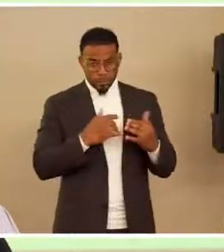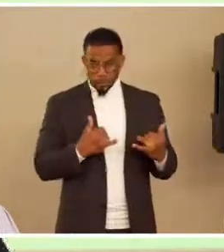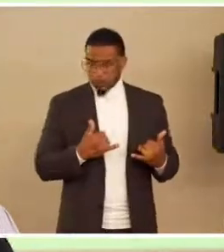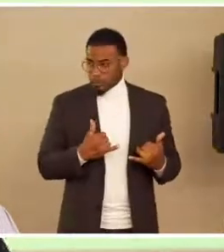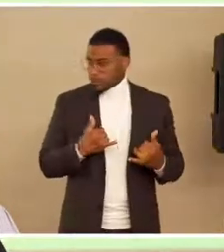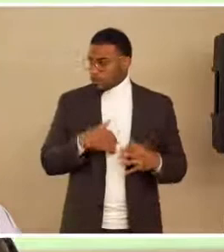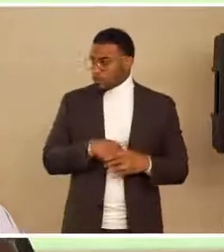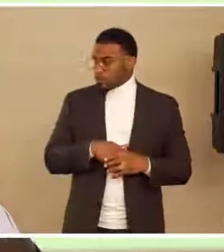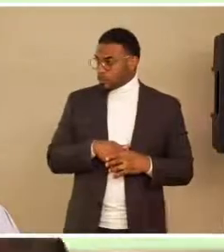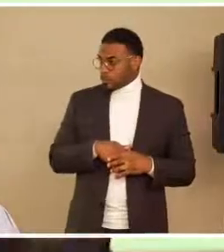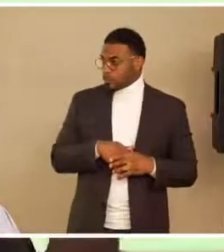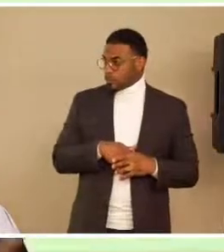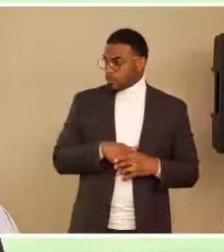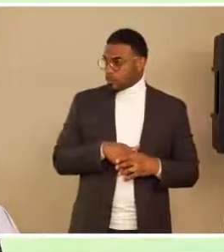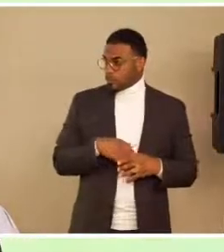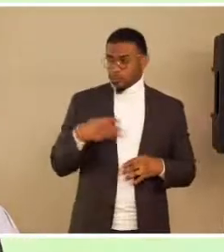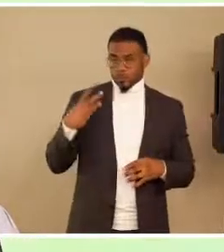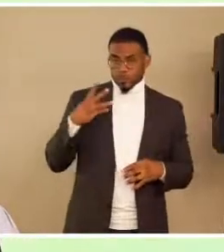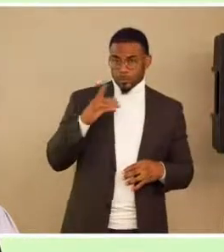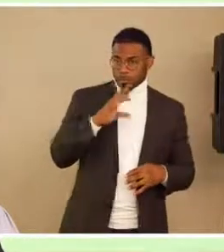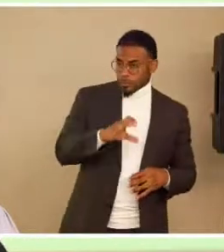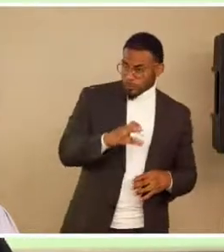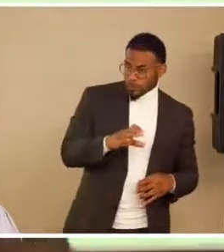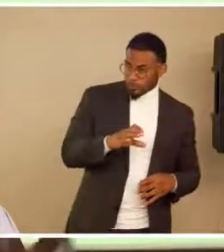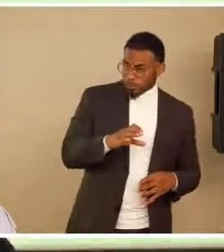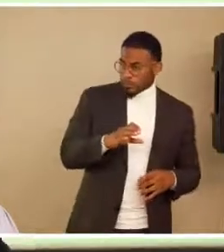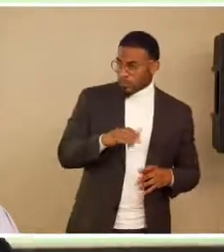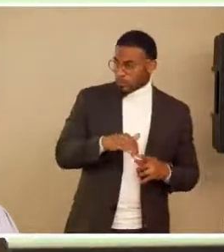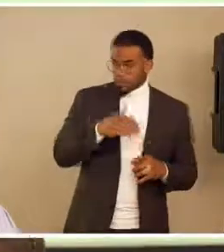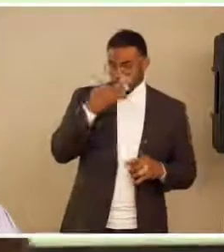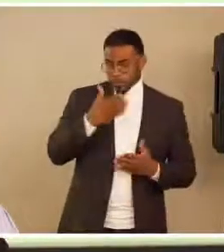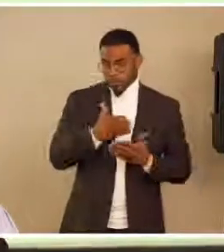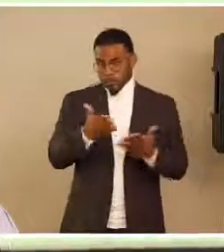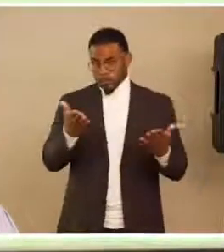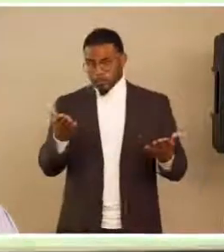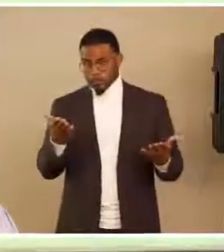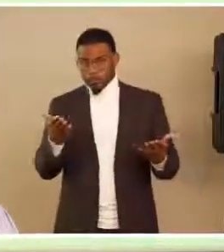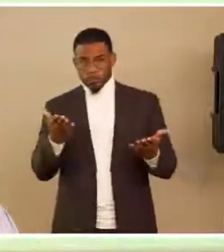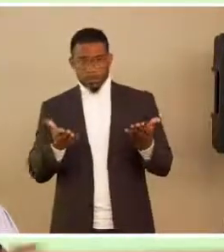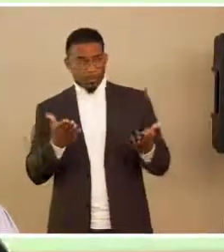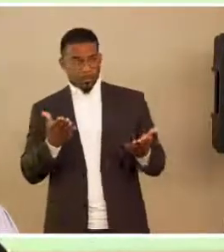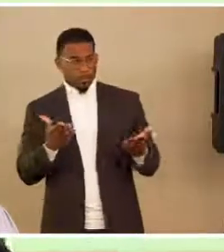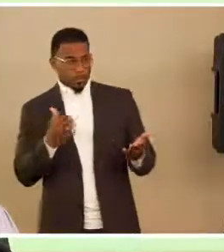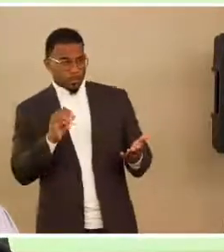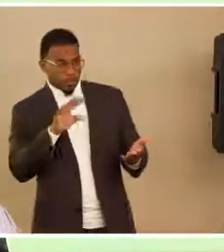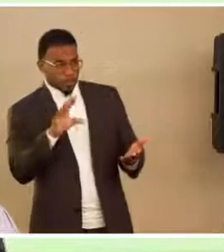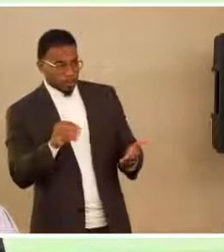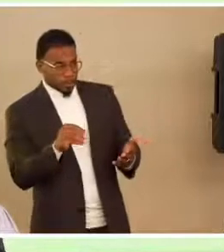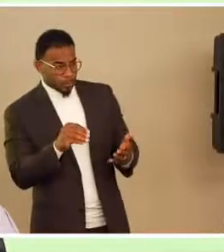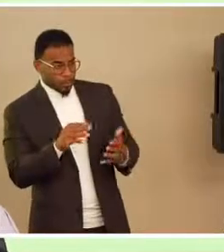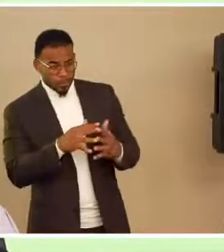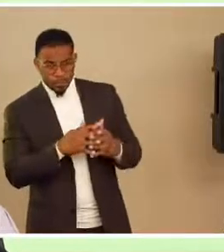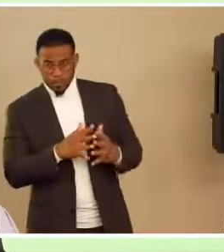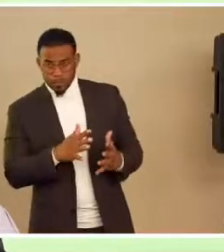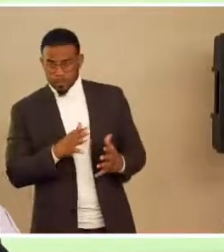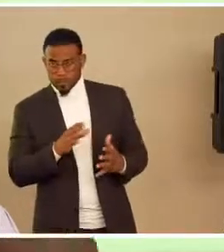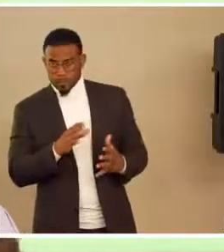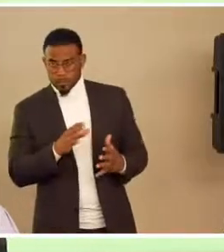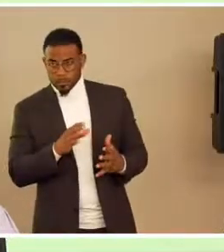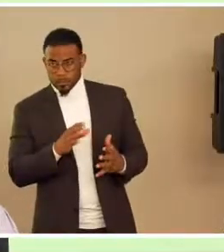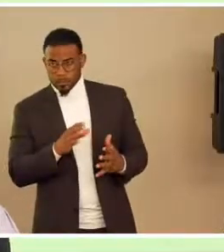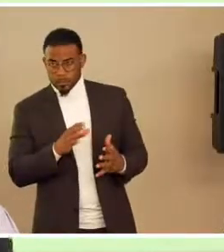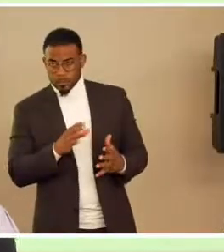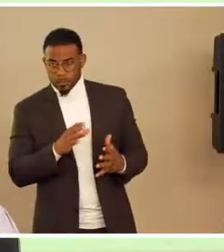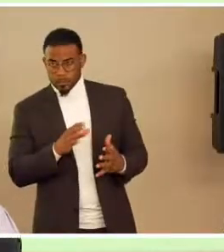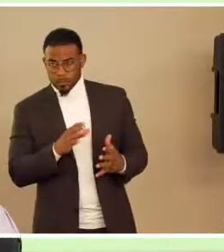today in, you know, Washington, D.C., in front of, you know, partly African-American audience? right? And